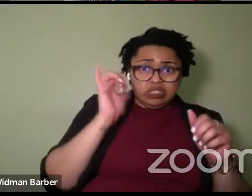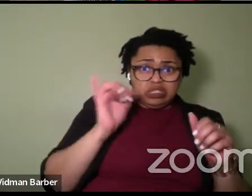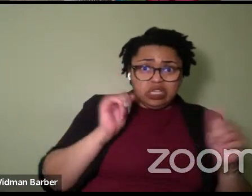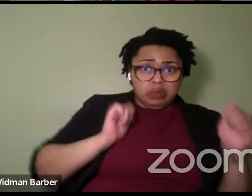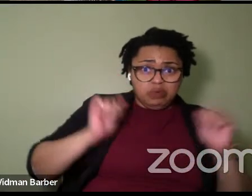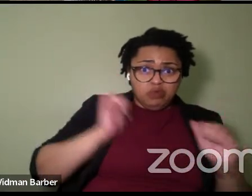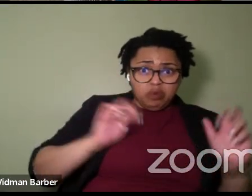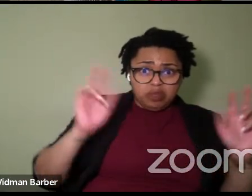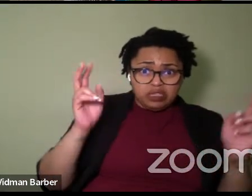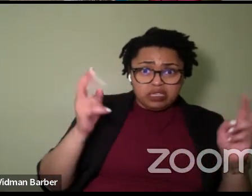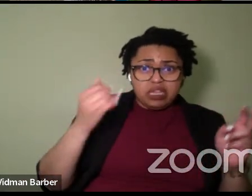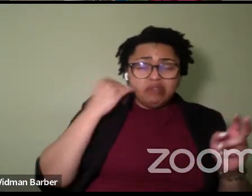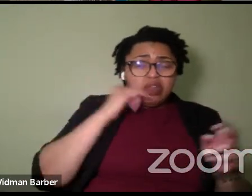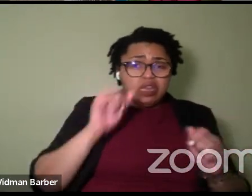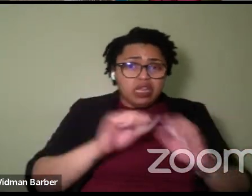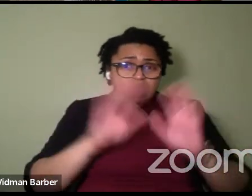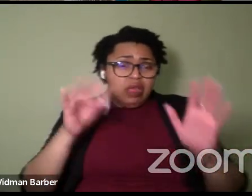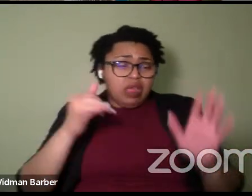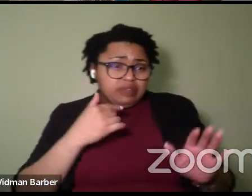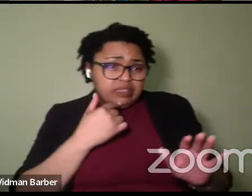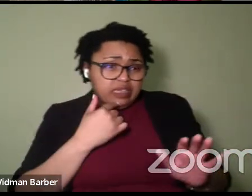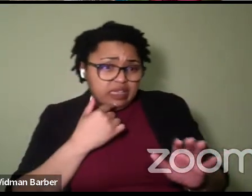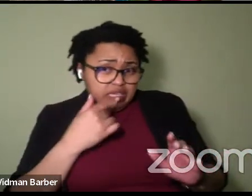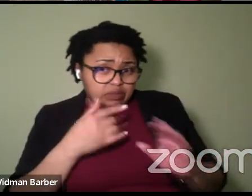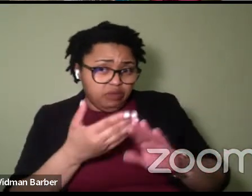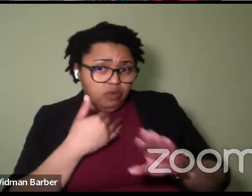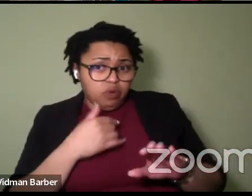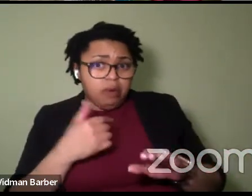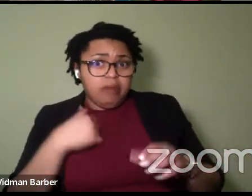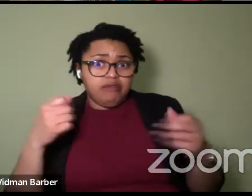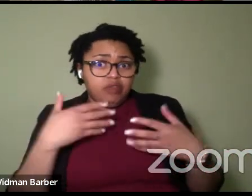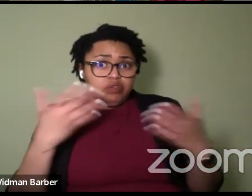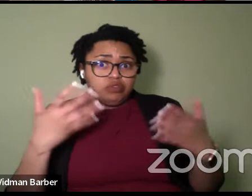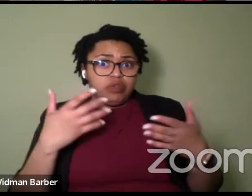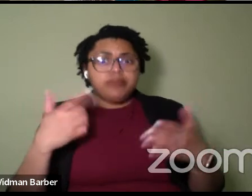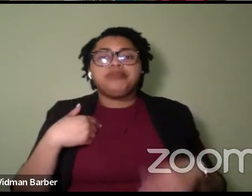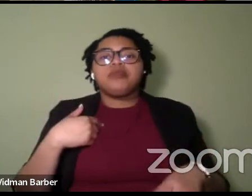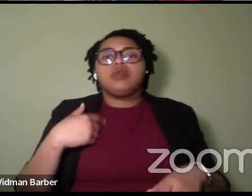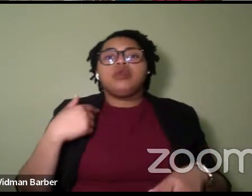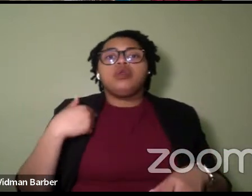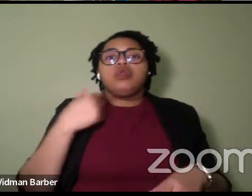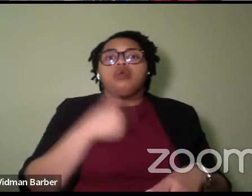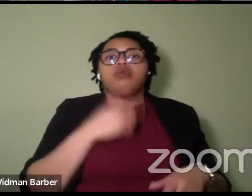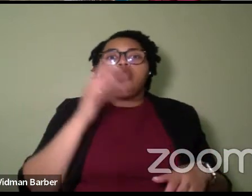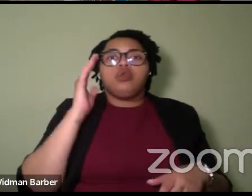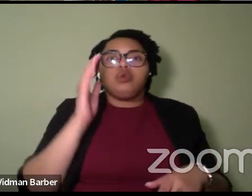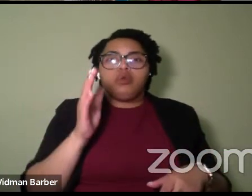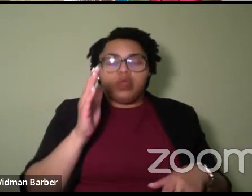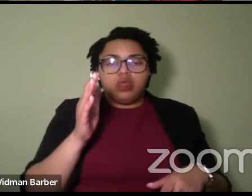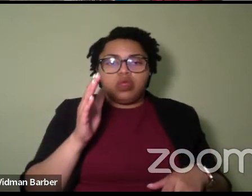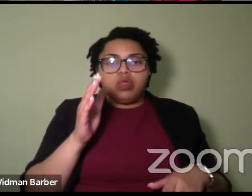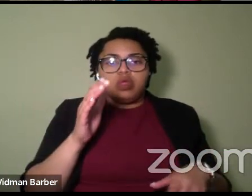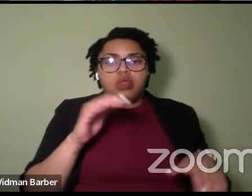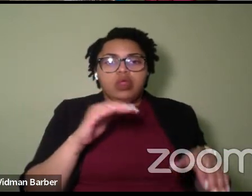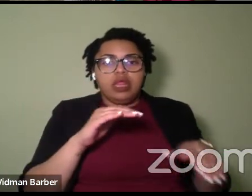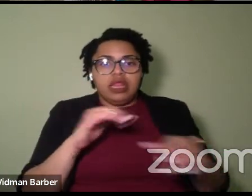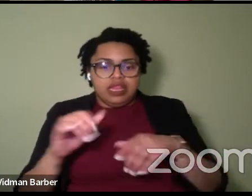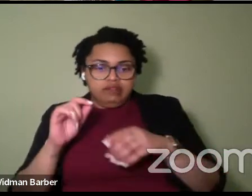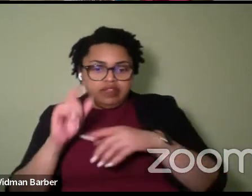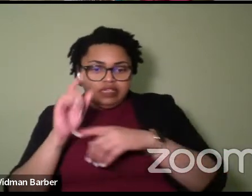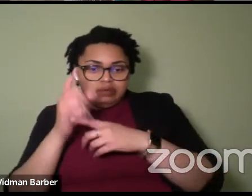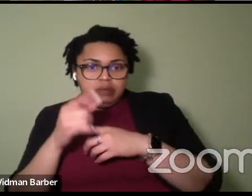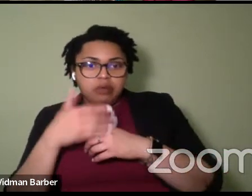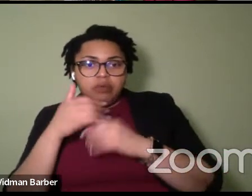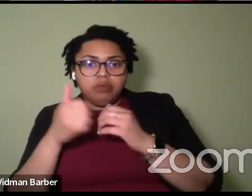I've shared this in several spaces, my greatest fear is that we're going to come out of this moment with a better inequality, not great steps